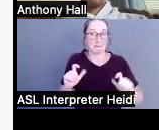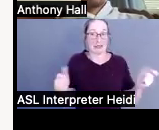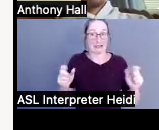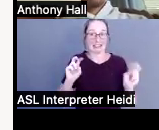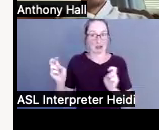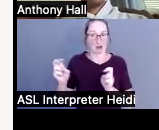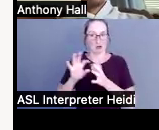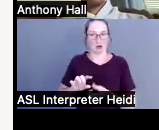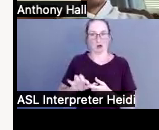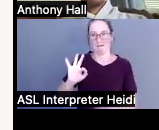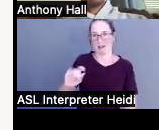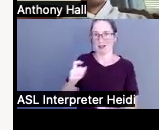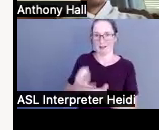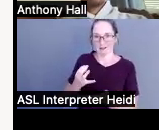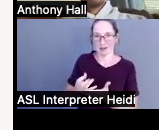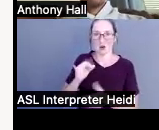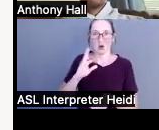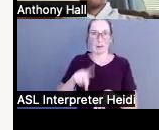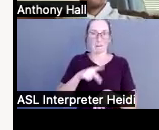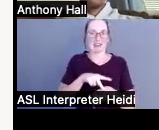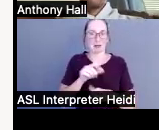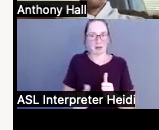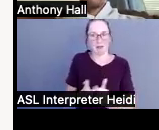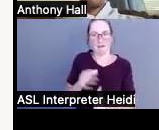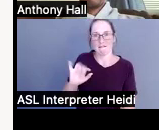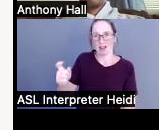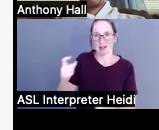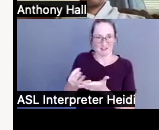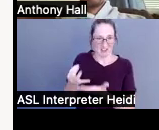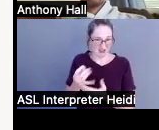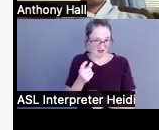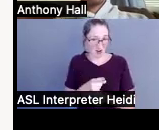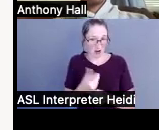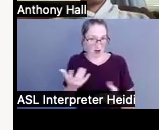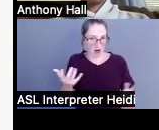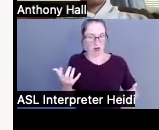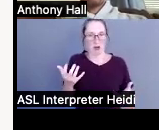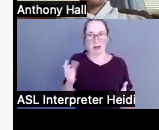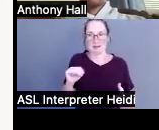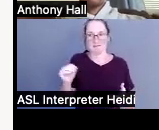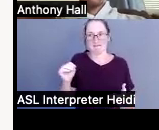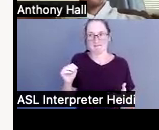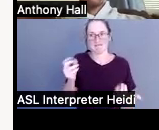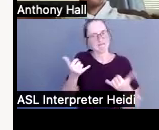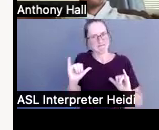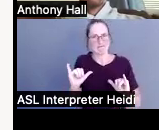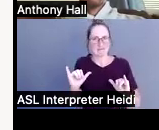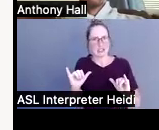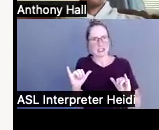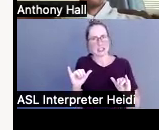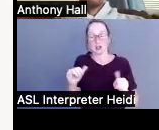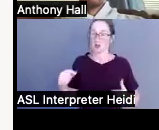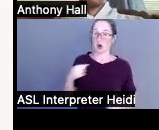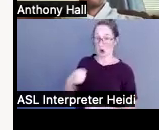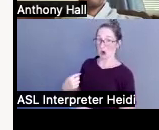issues around flex funding or the principles of flex funding, right? That still gets in, that